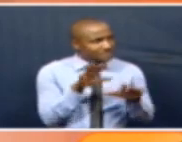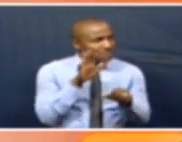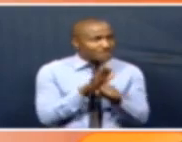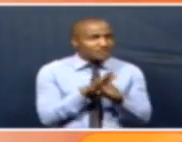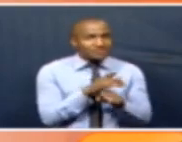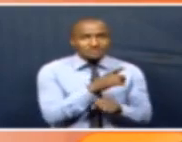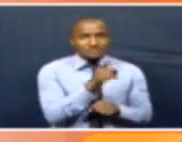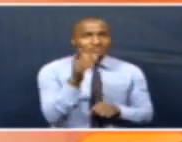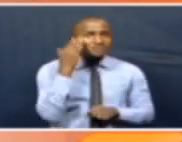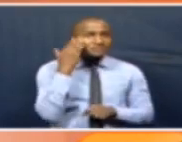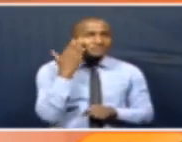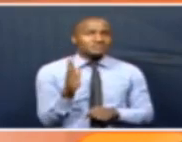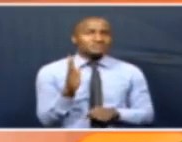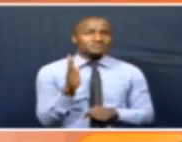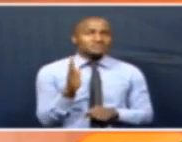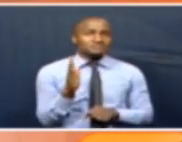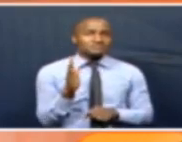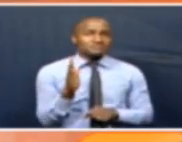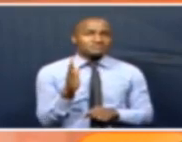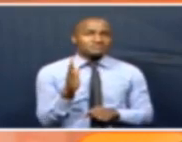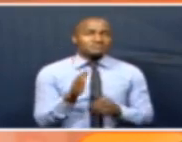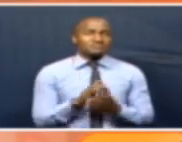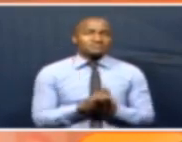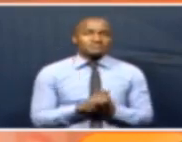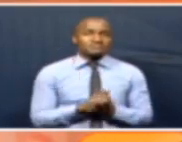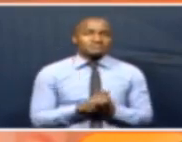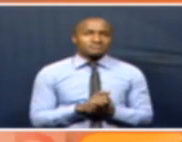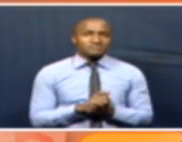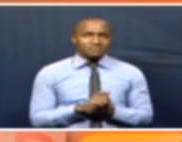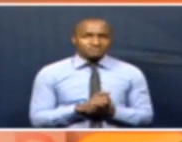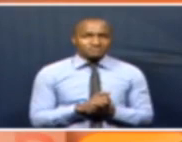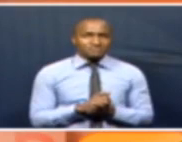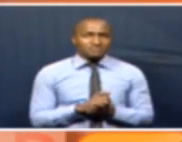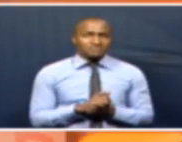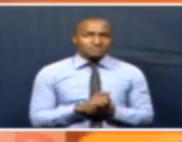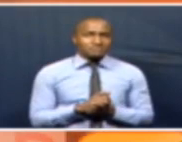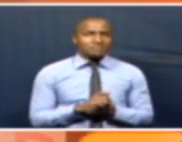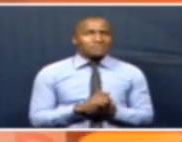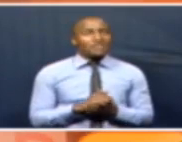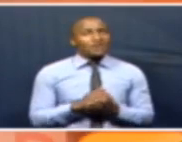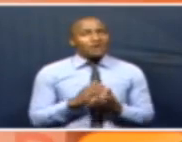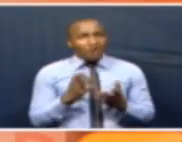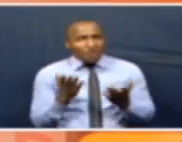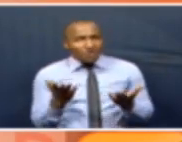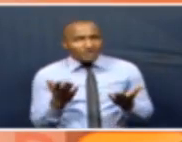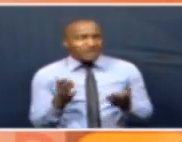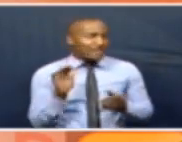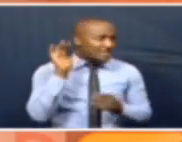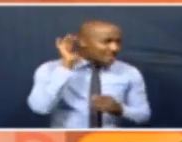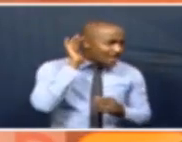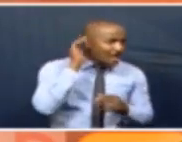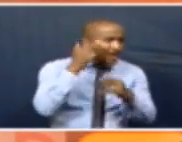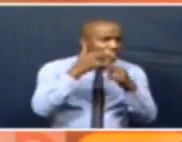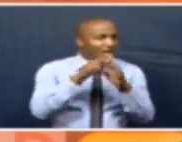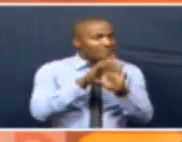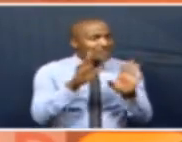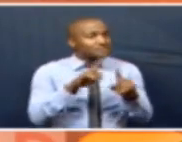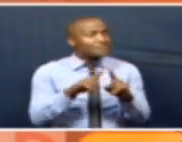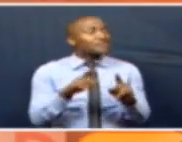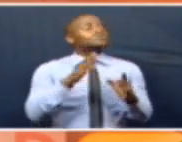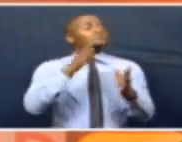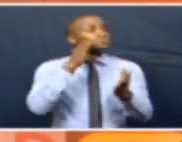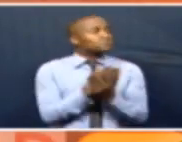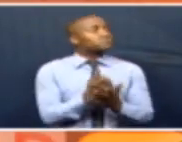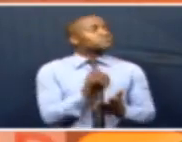I'm using that word may. Yes. May not have known. Or I mean, may just have had the name but not really appreciated